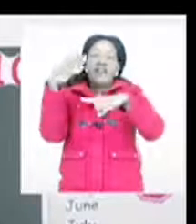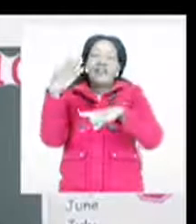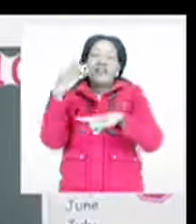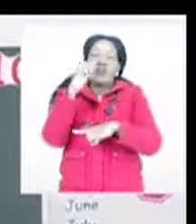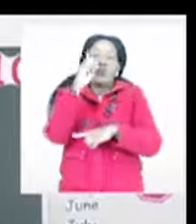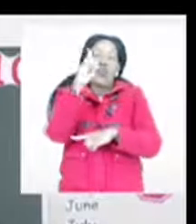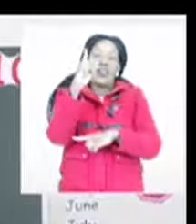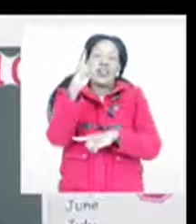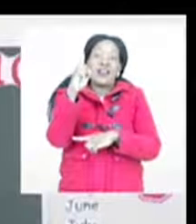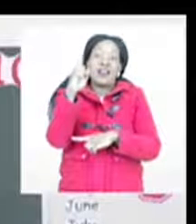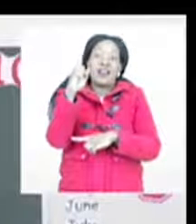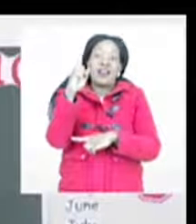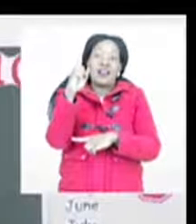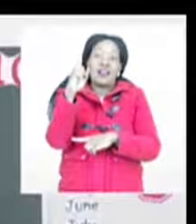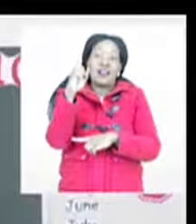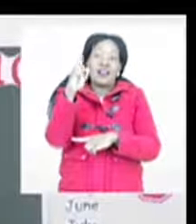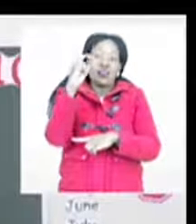1,